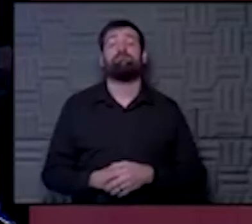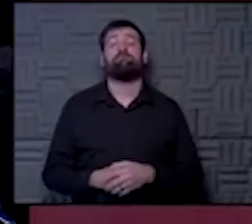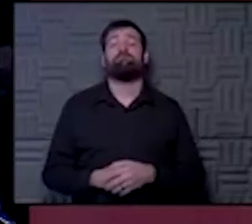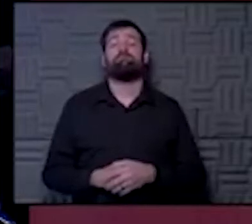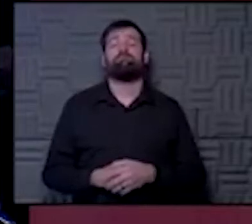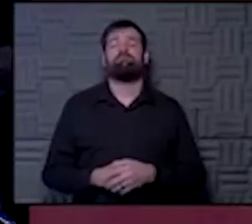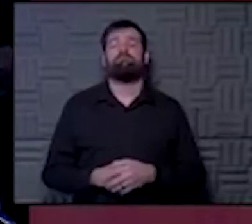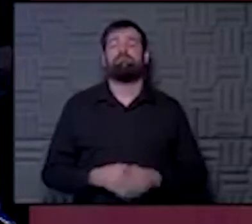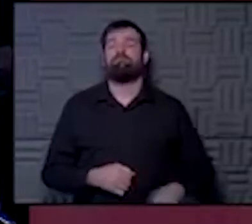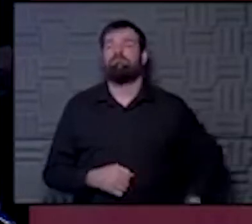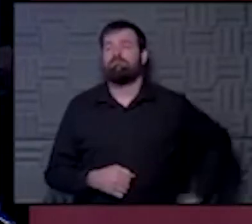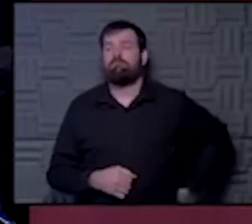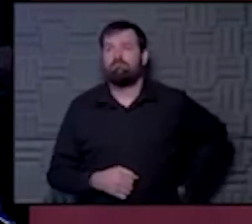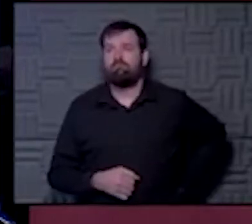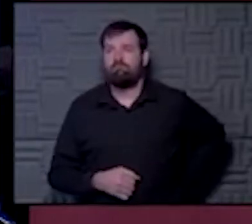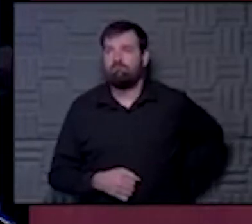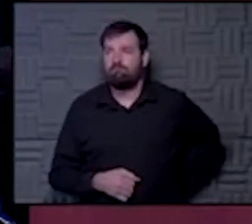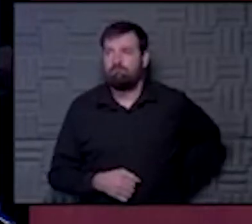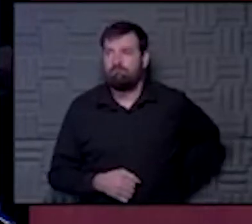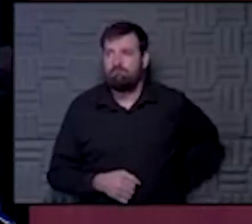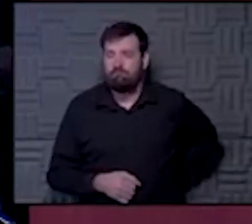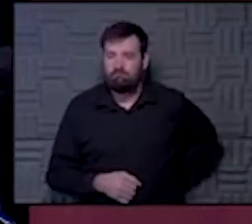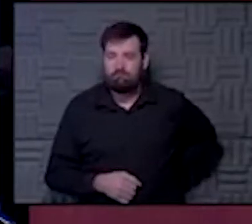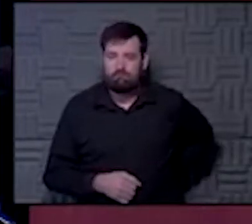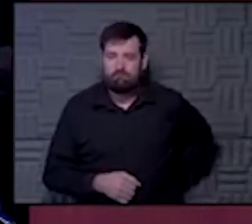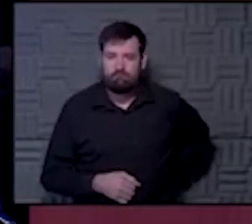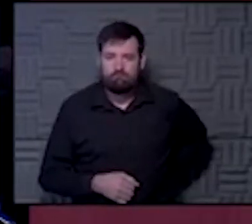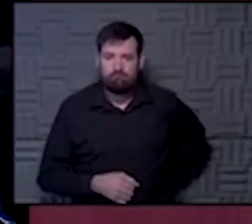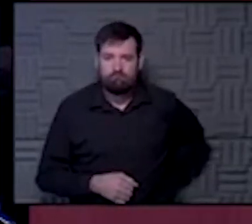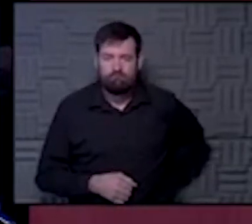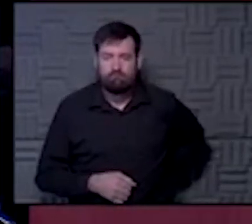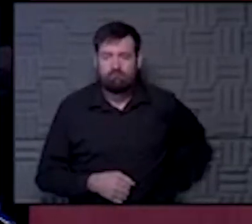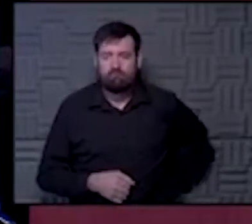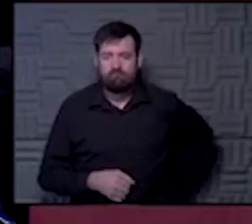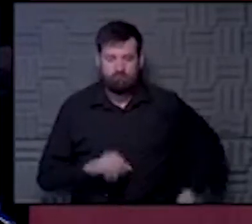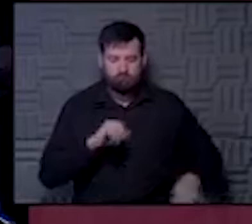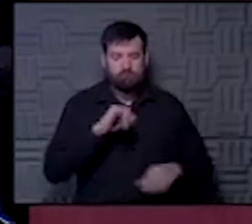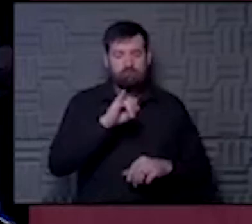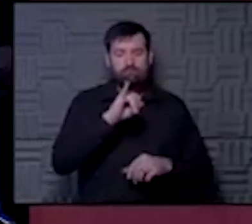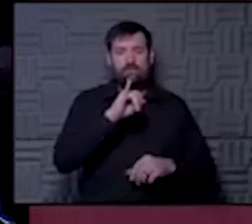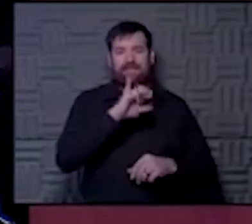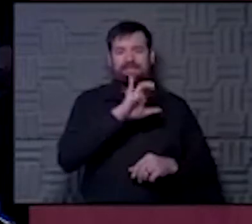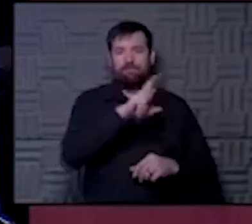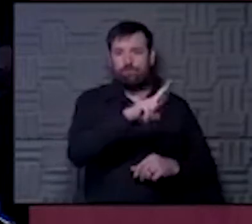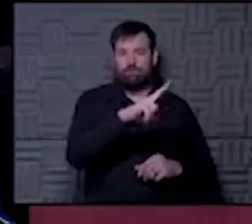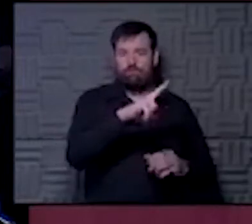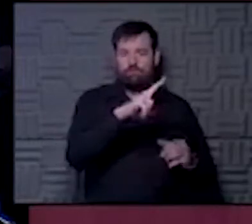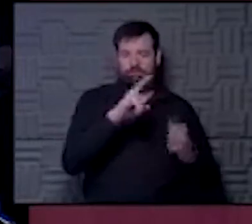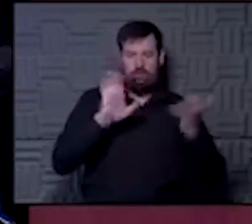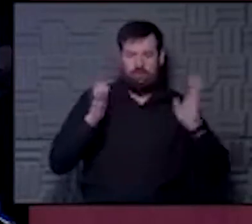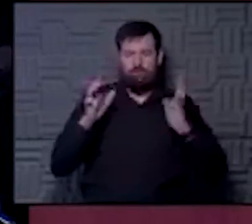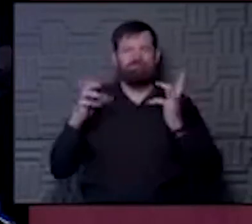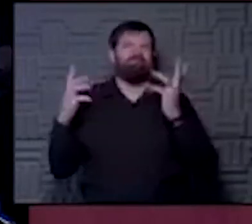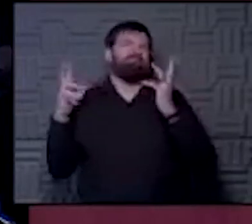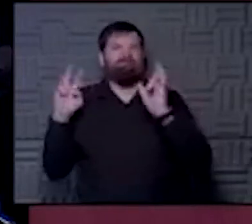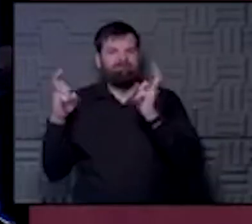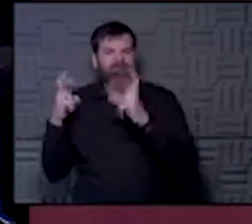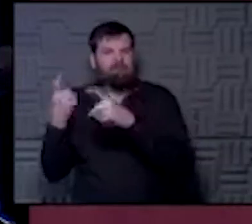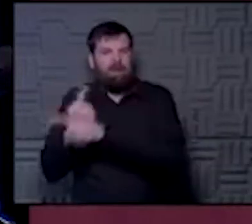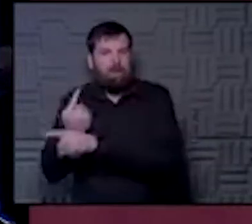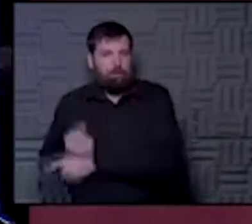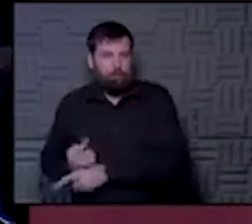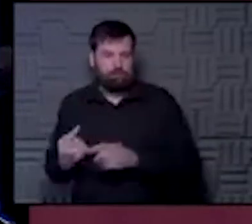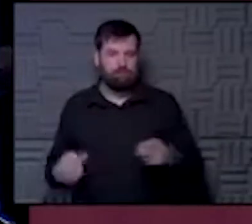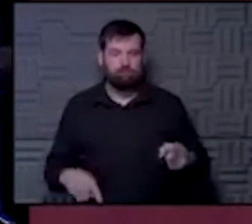Question about an update on ICU versus, for lack of a better term, regular patients. But we talked a lot this